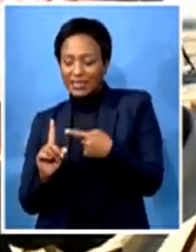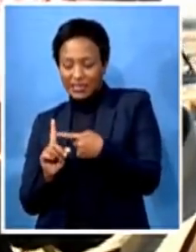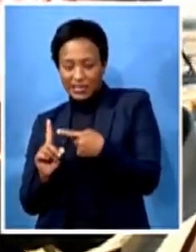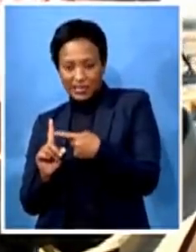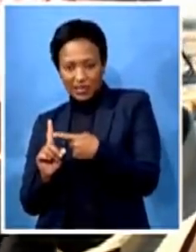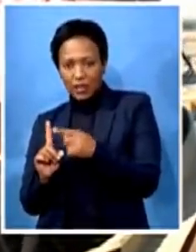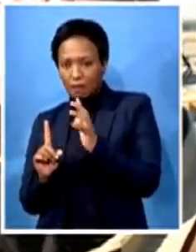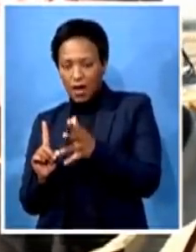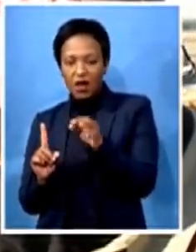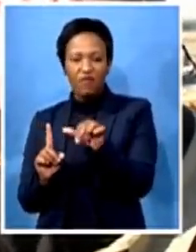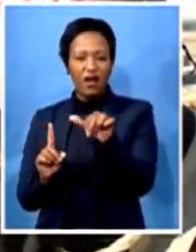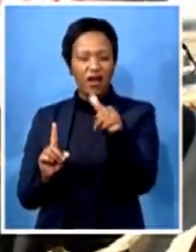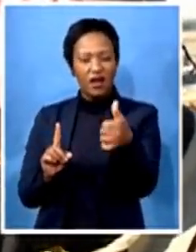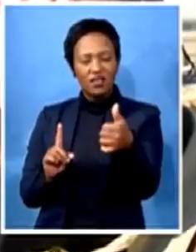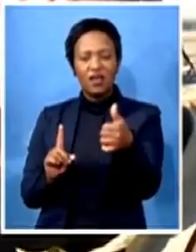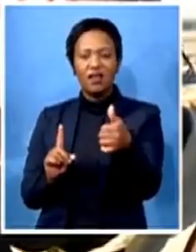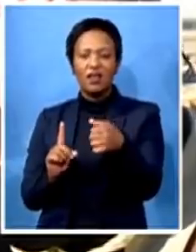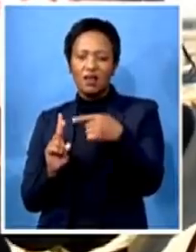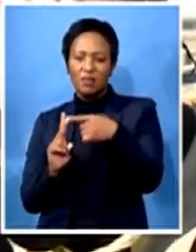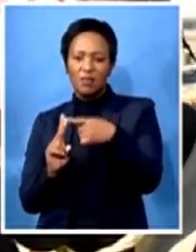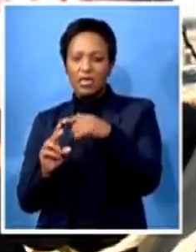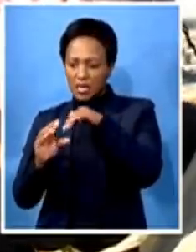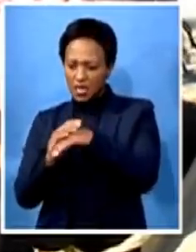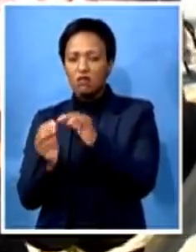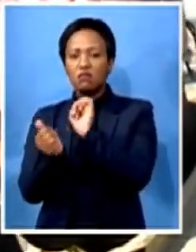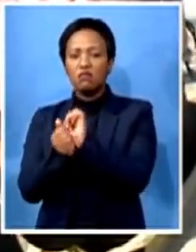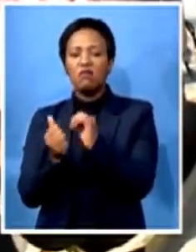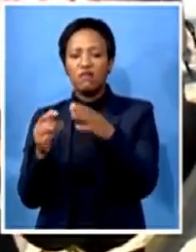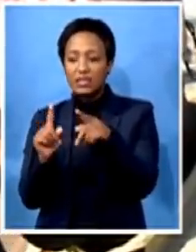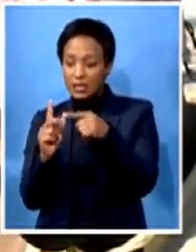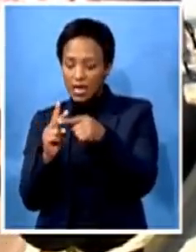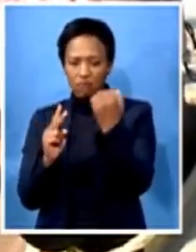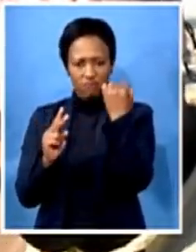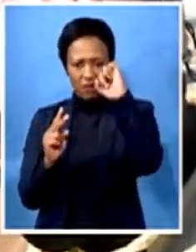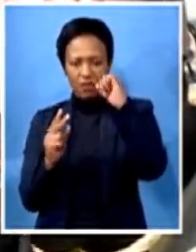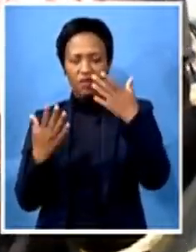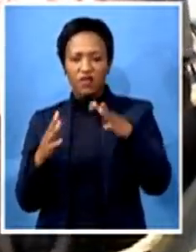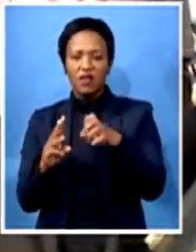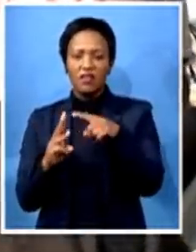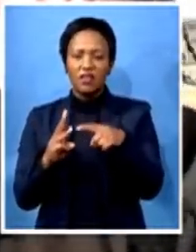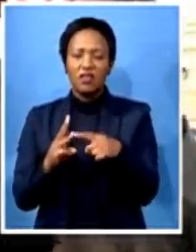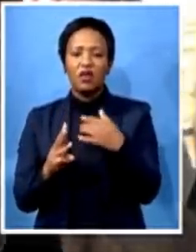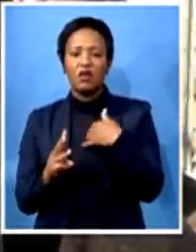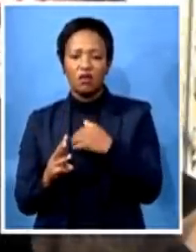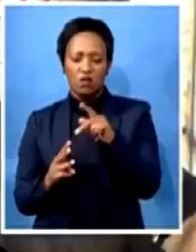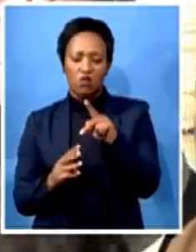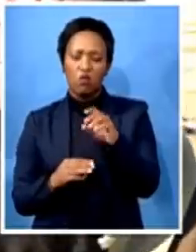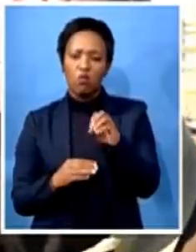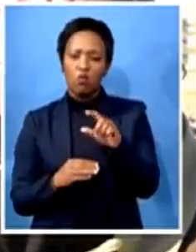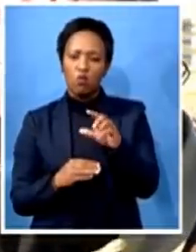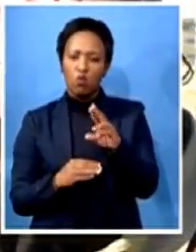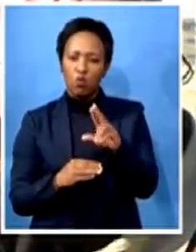inside and he's being denied. We also have Kurawone, a young man in Masingo, is also denied the